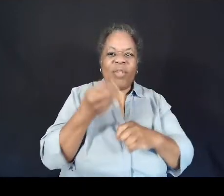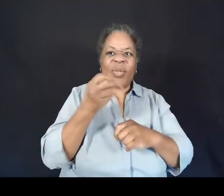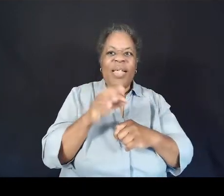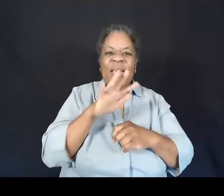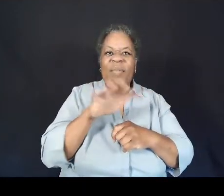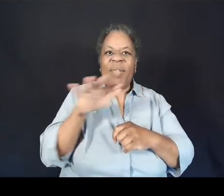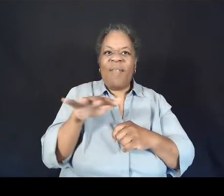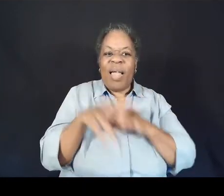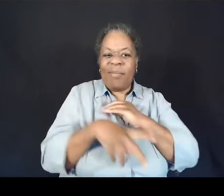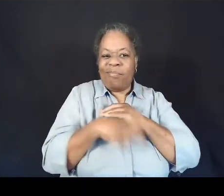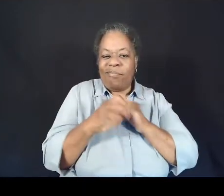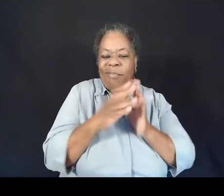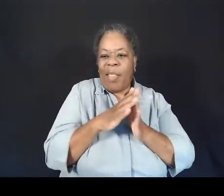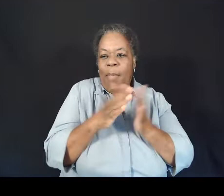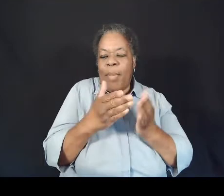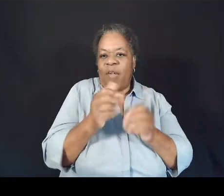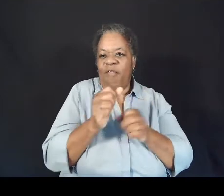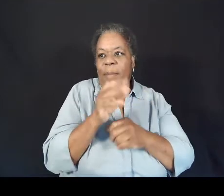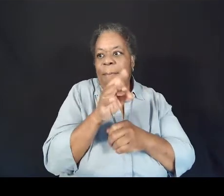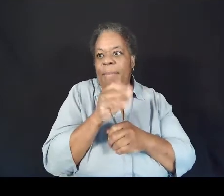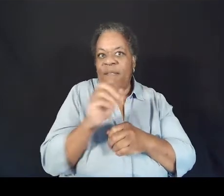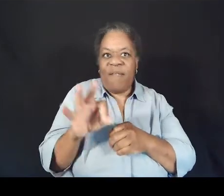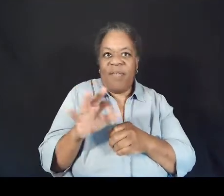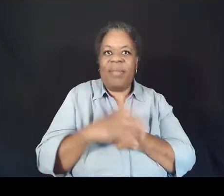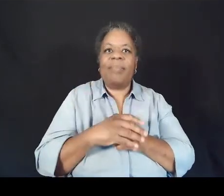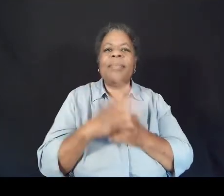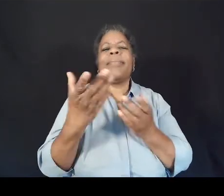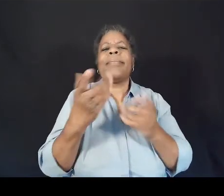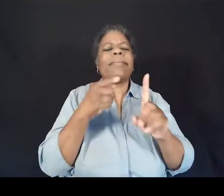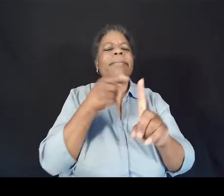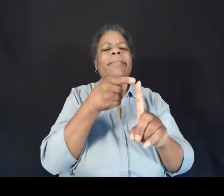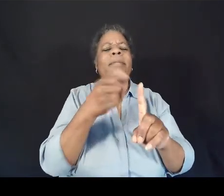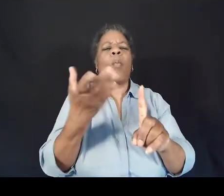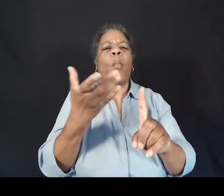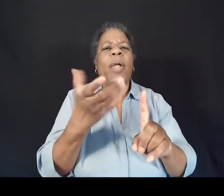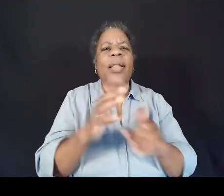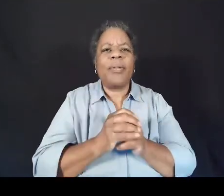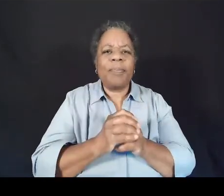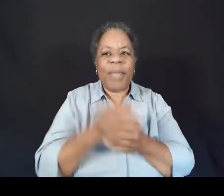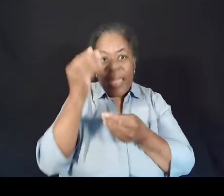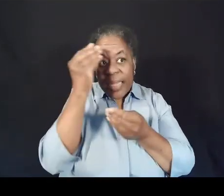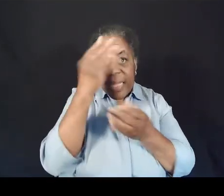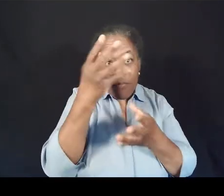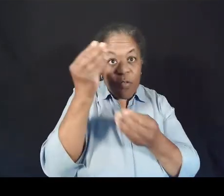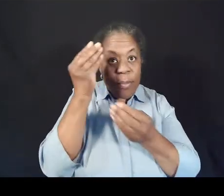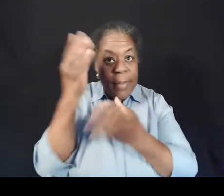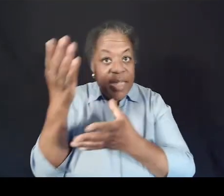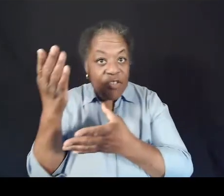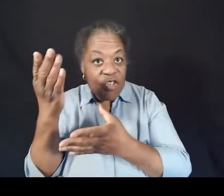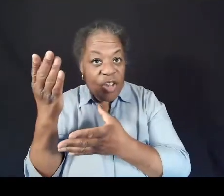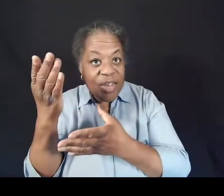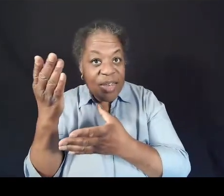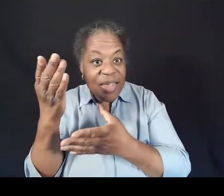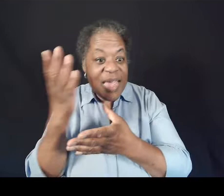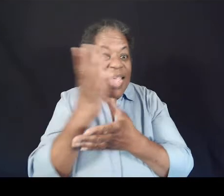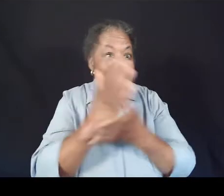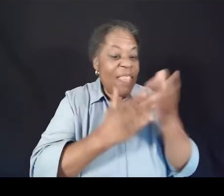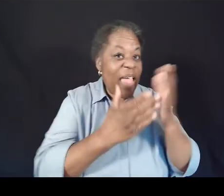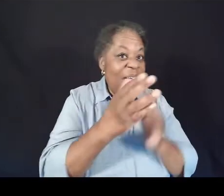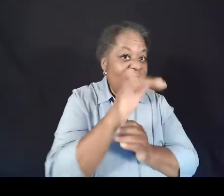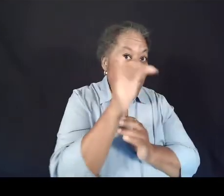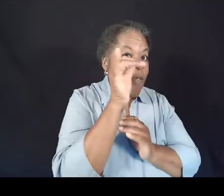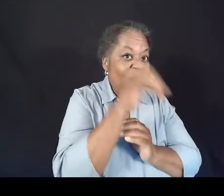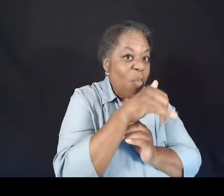So, where am I going with all this? Well, simply this. Information in the hands of a fool can lead